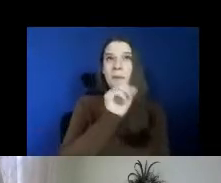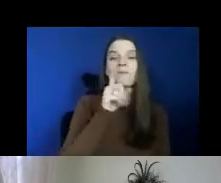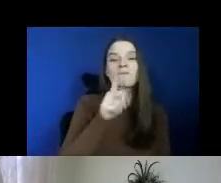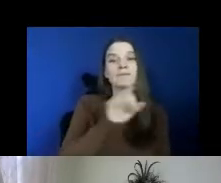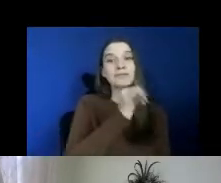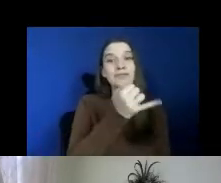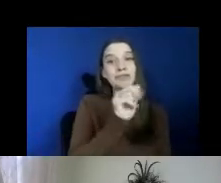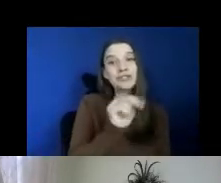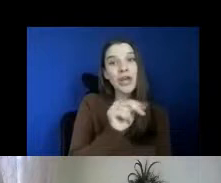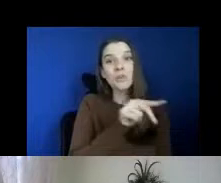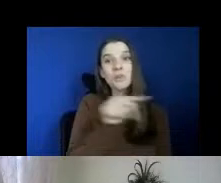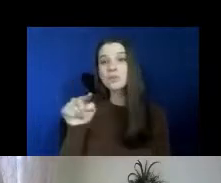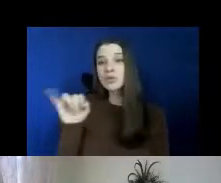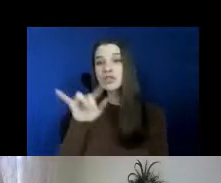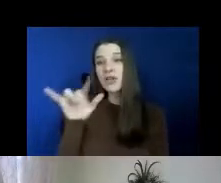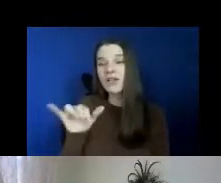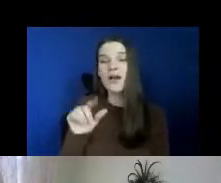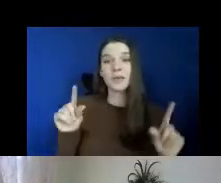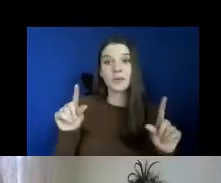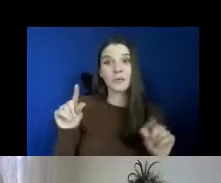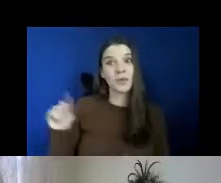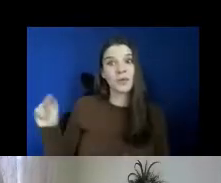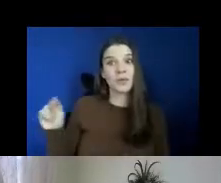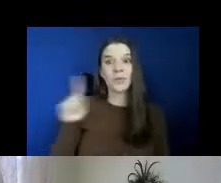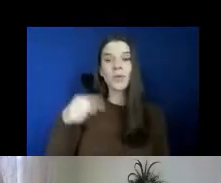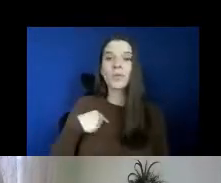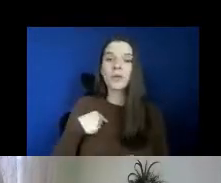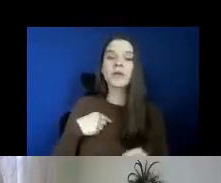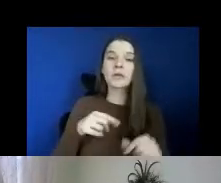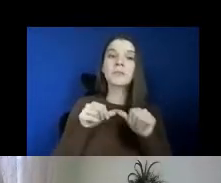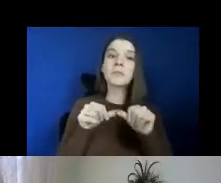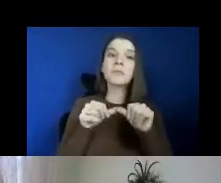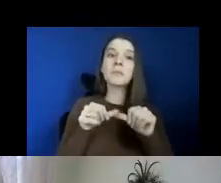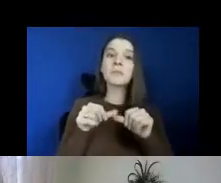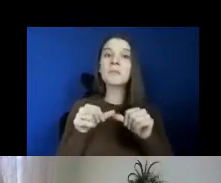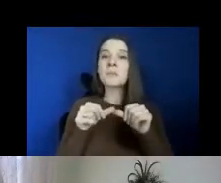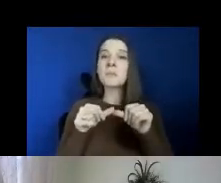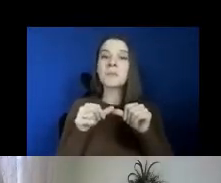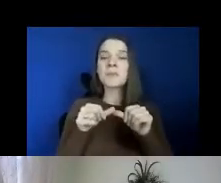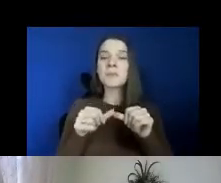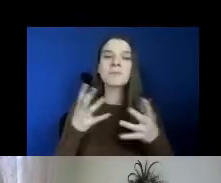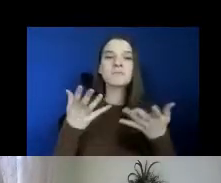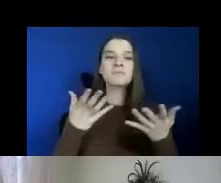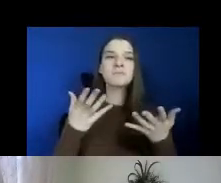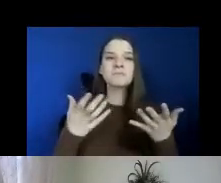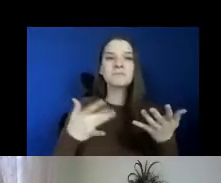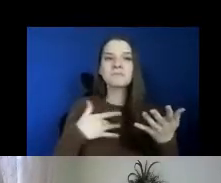January to July of 2020, where we were in a steady state of percent of